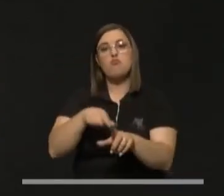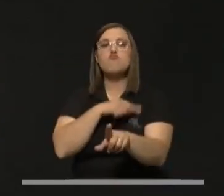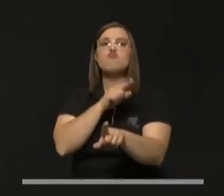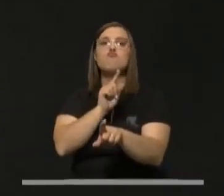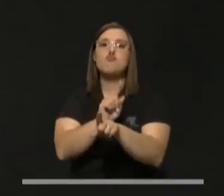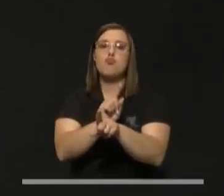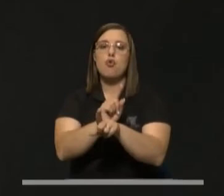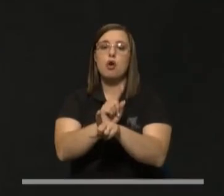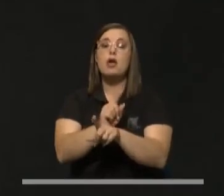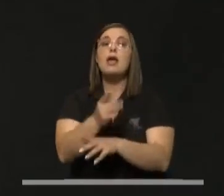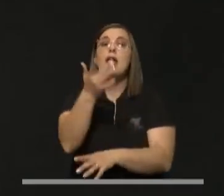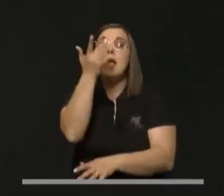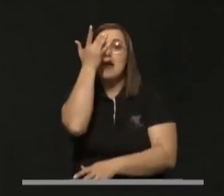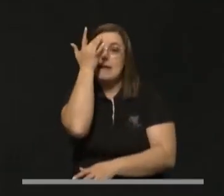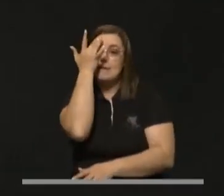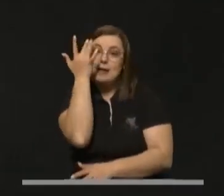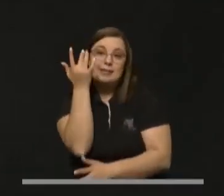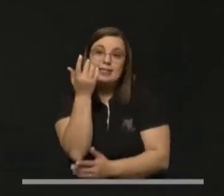knowledge.